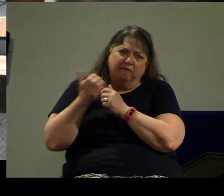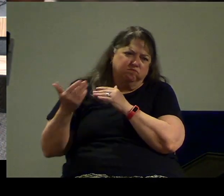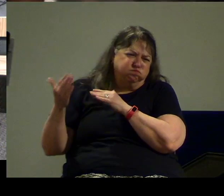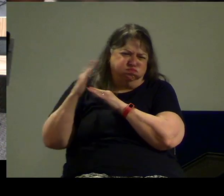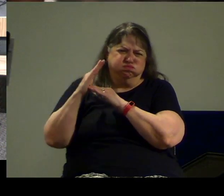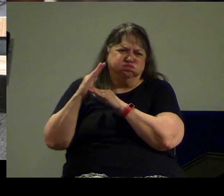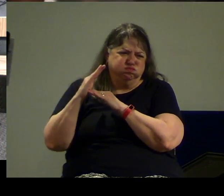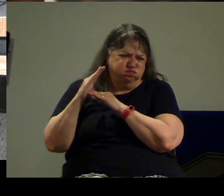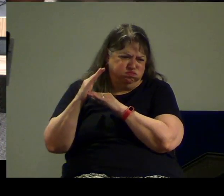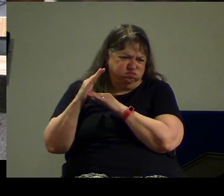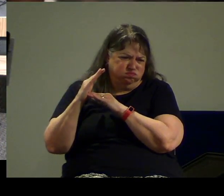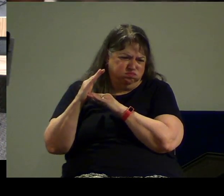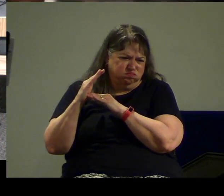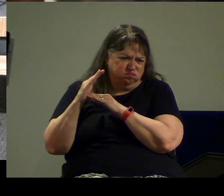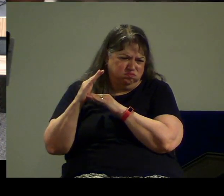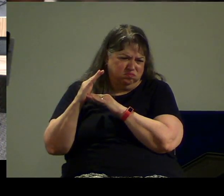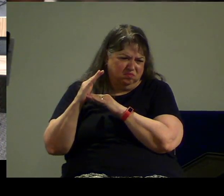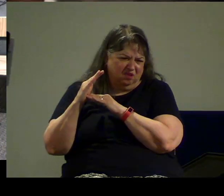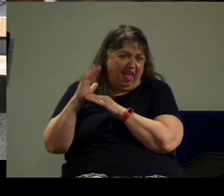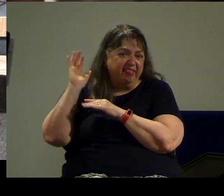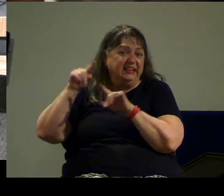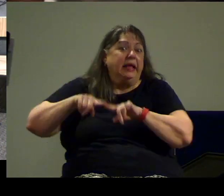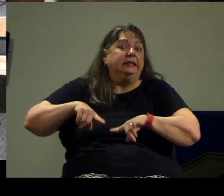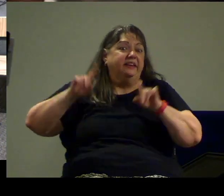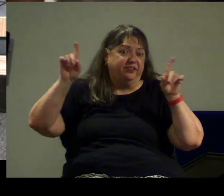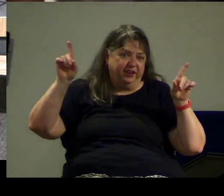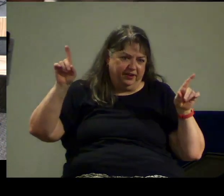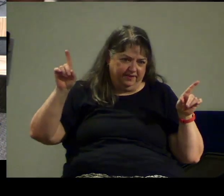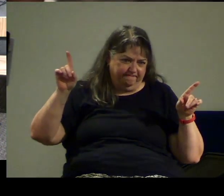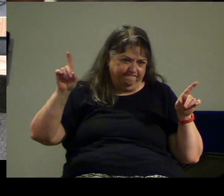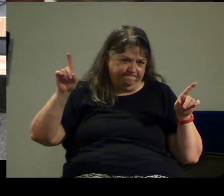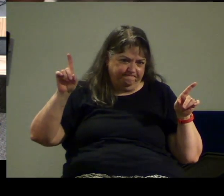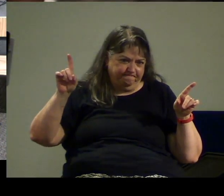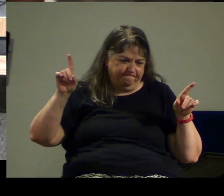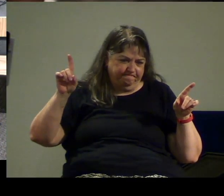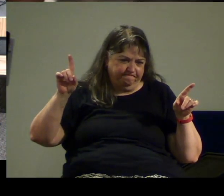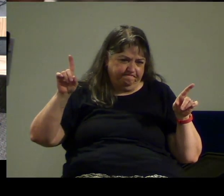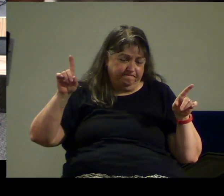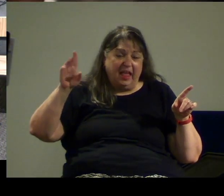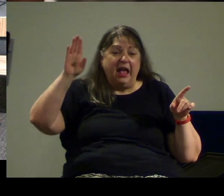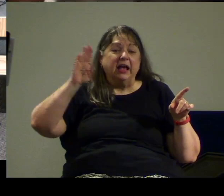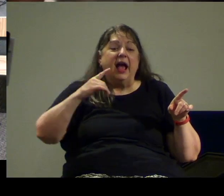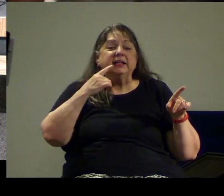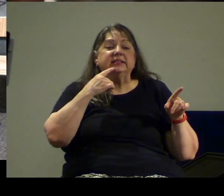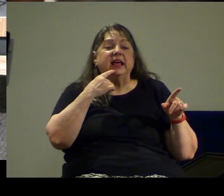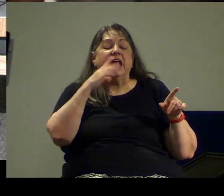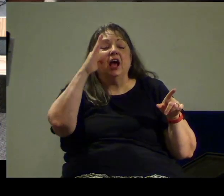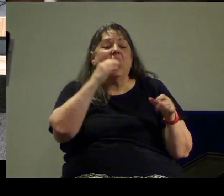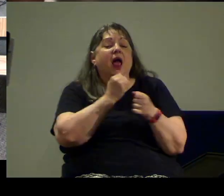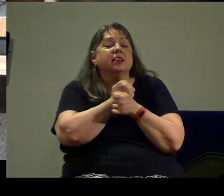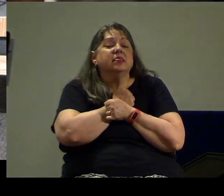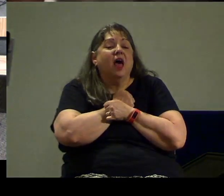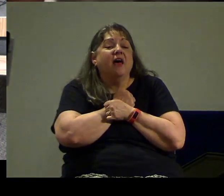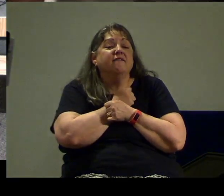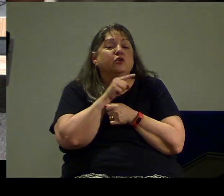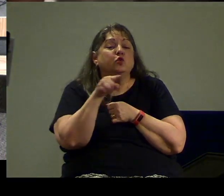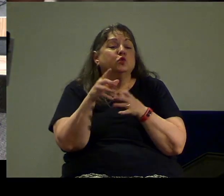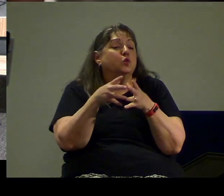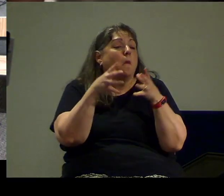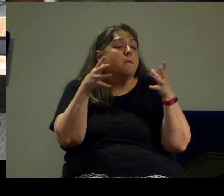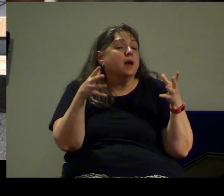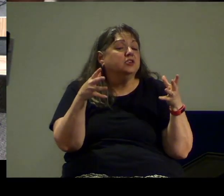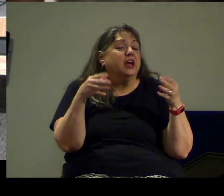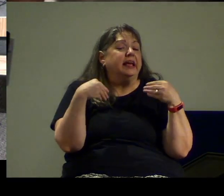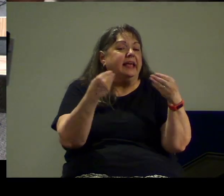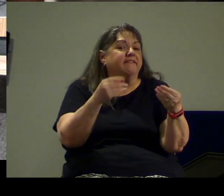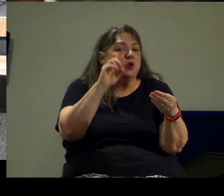this world. Totally different. God says God so loved you that he gave his only begotten